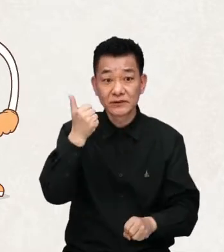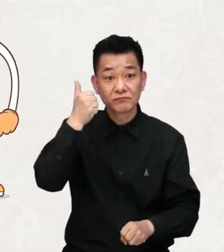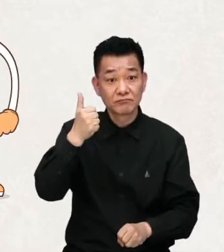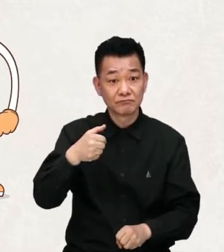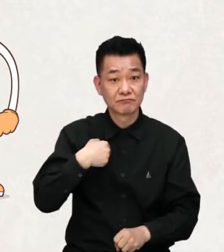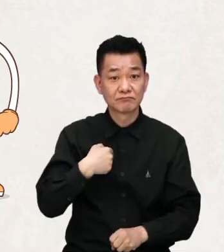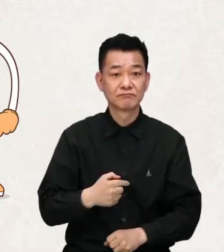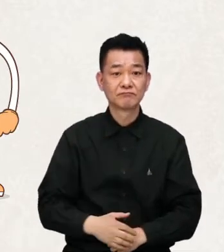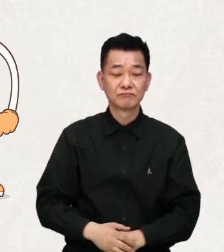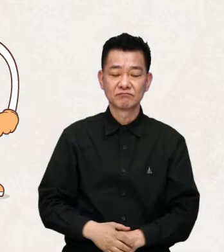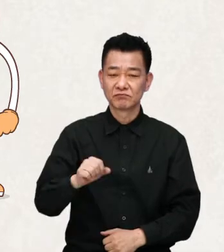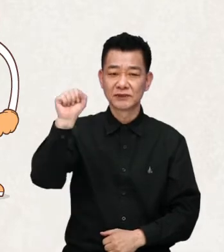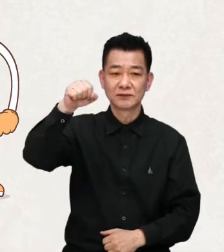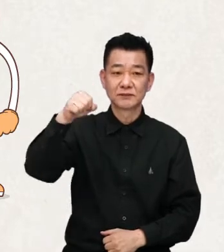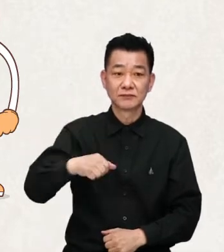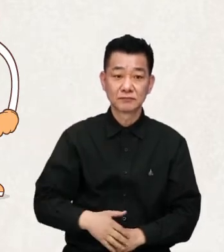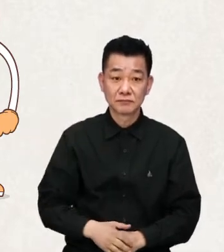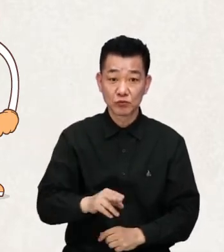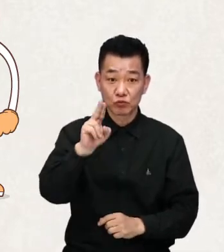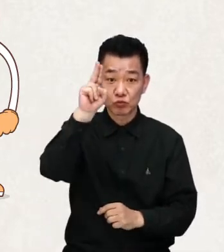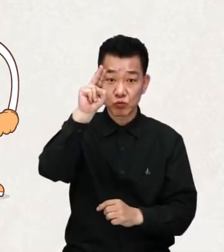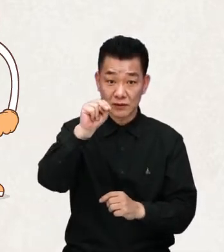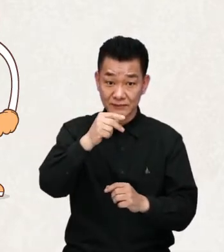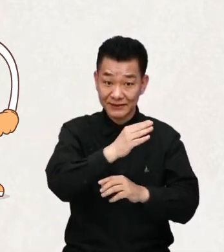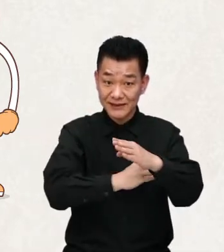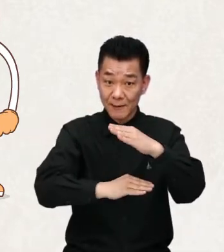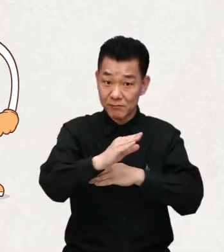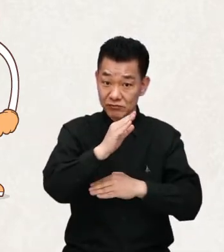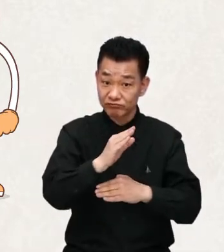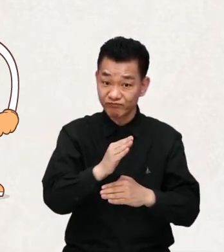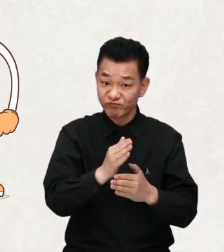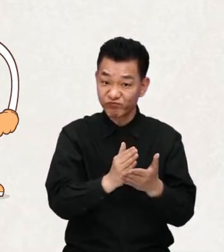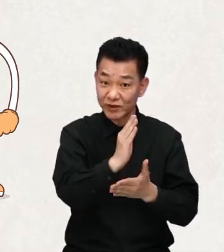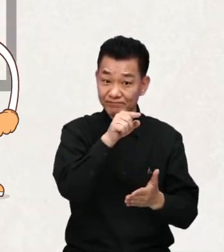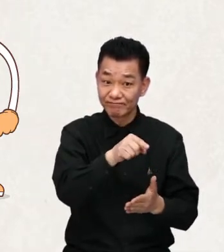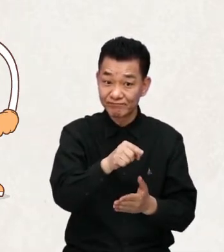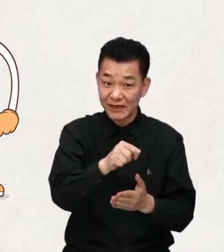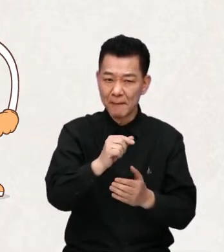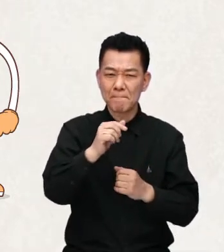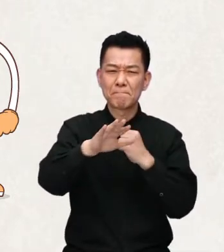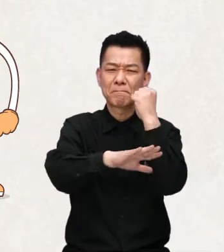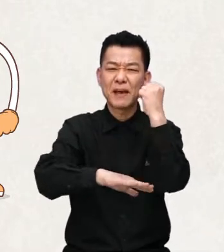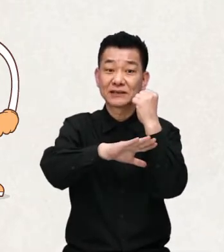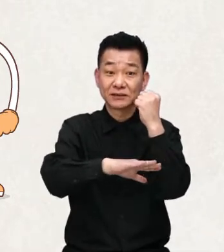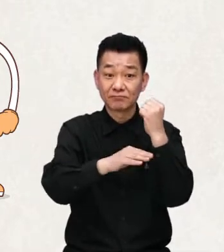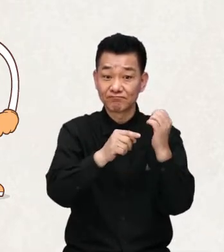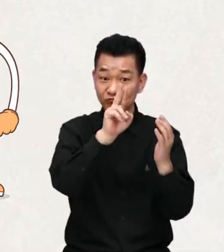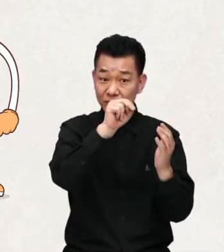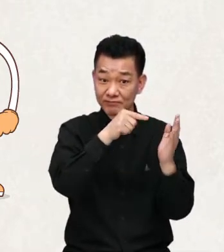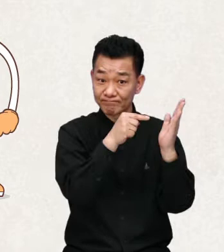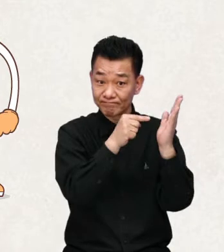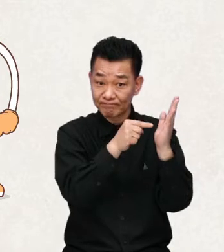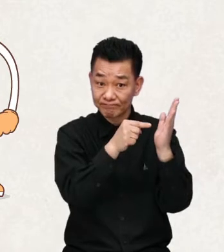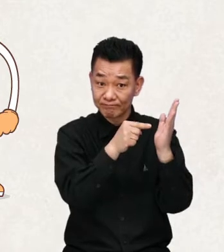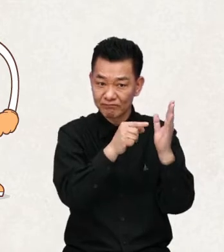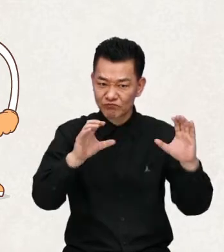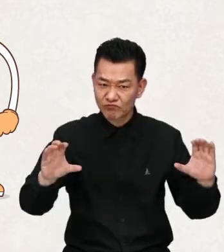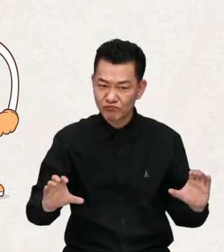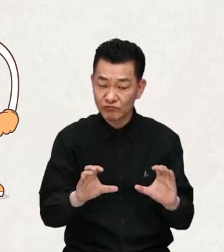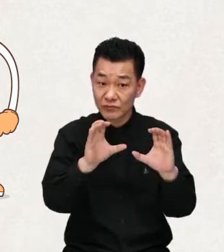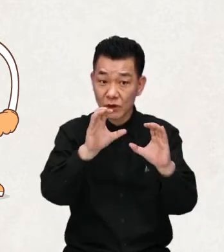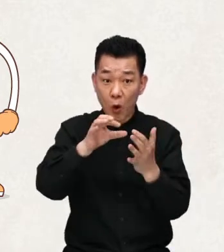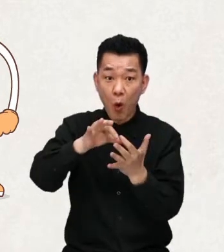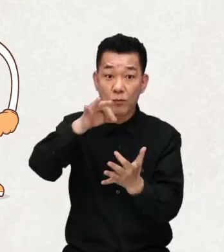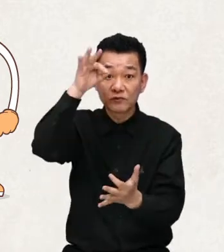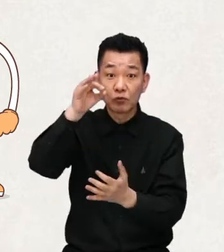form. Yes, this is why the UN CRPD also has optional protocol, along with the